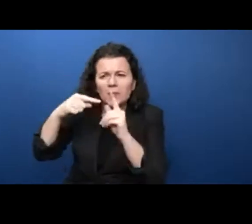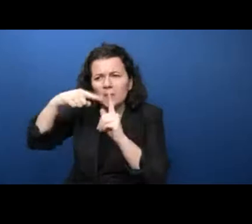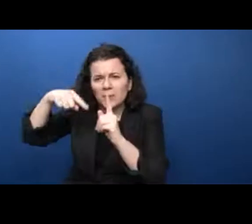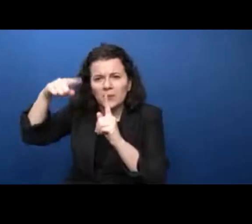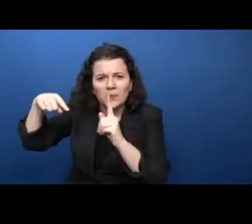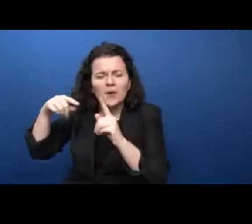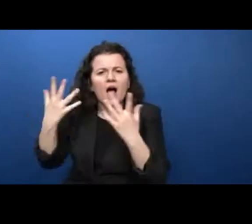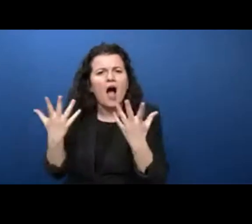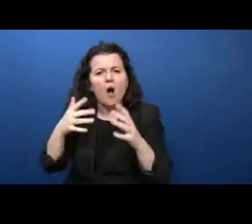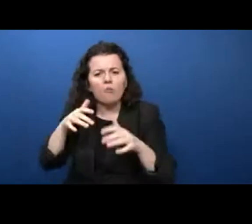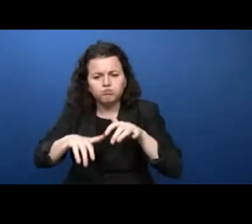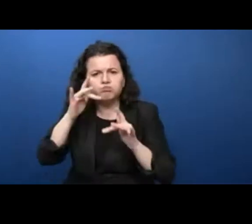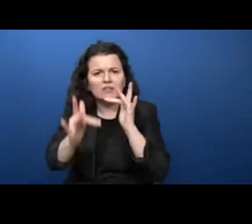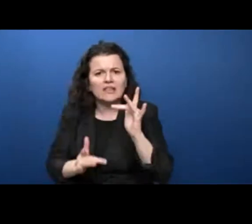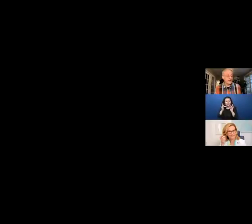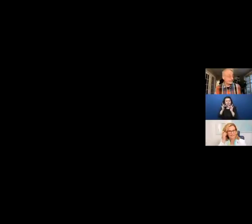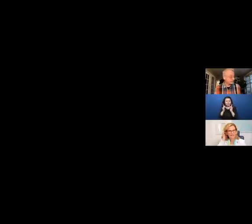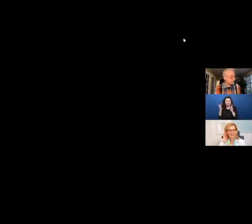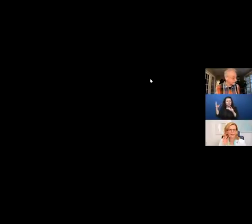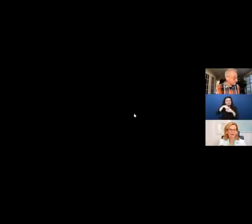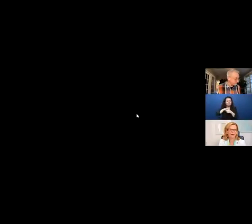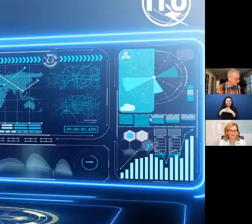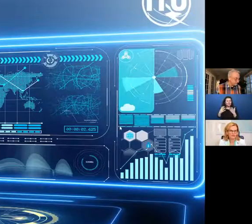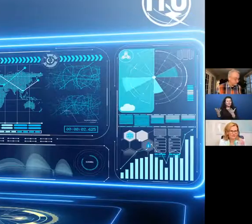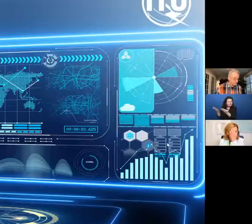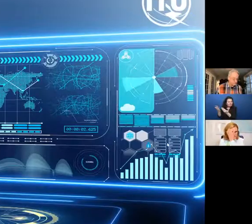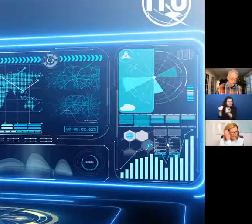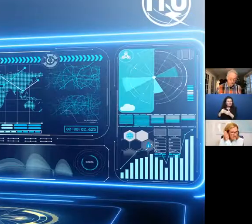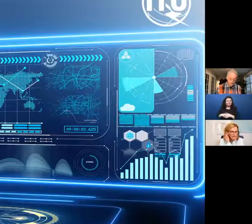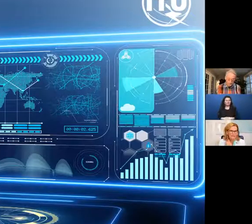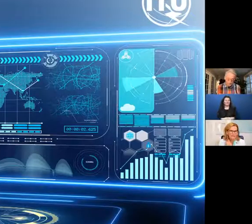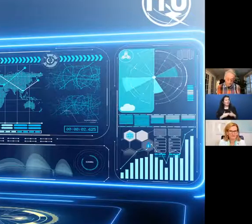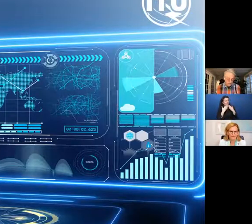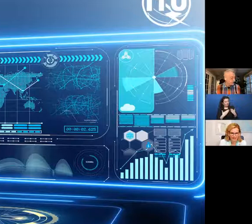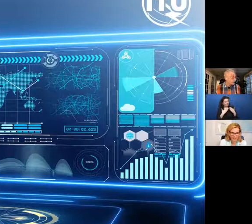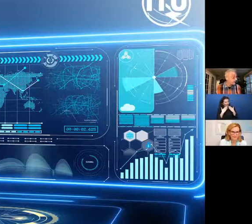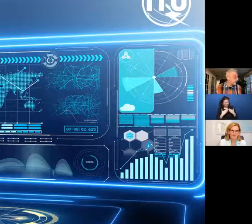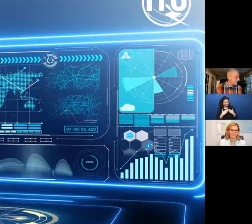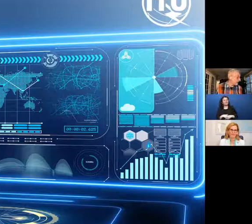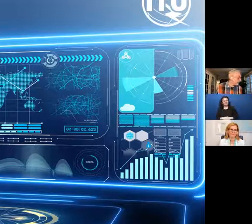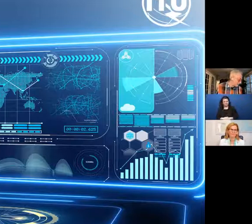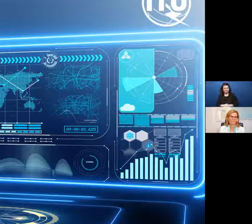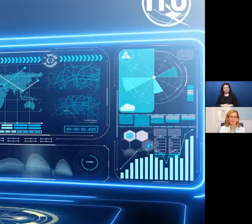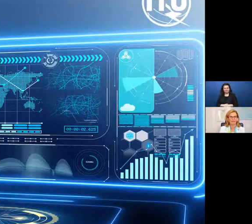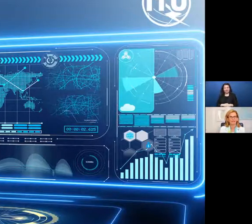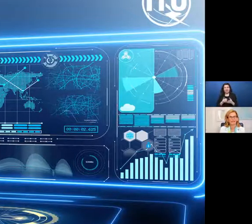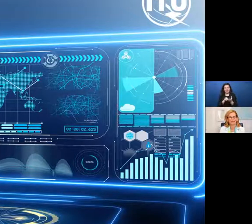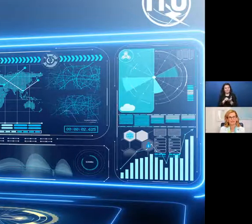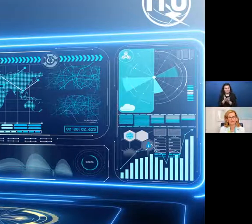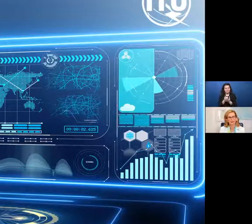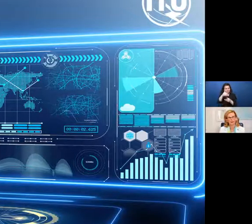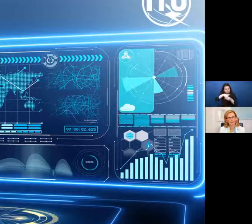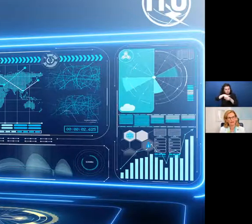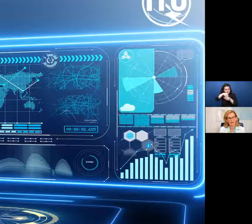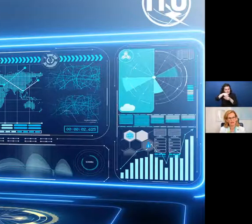Thank you. Thank you, David. Of course, data is vital to effective decision making, especially